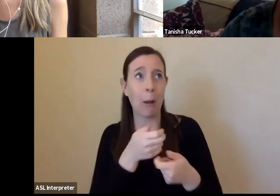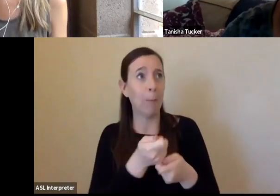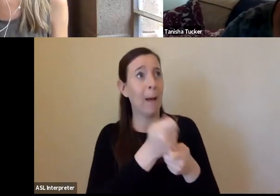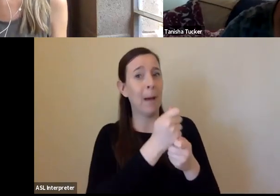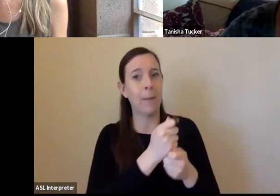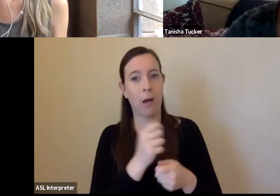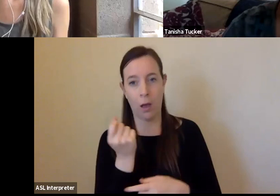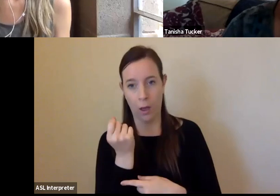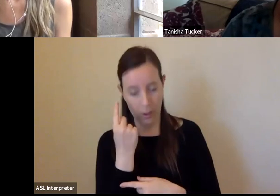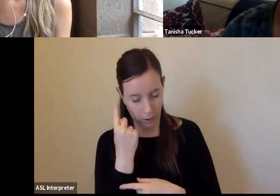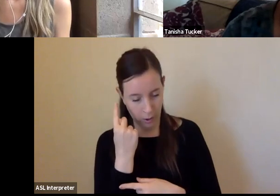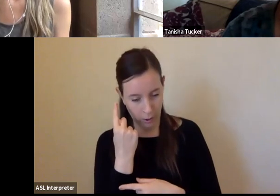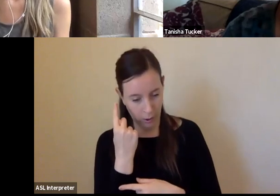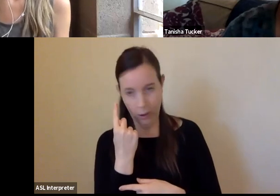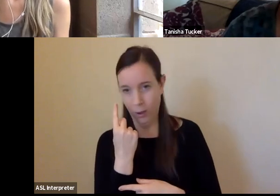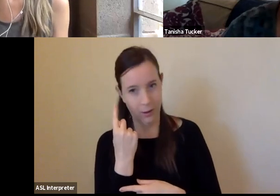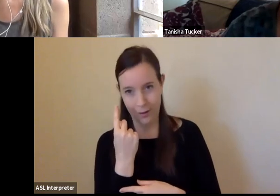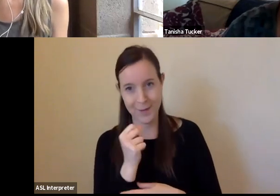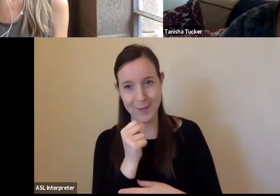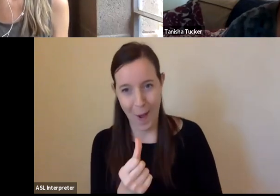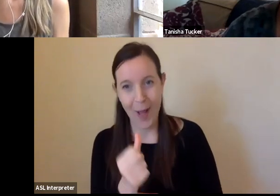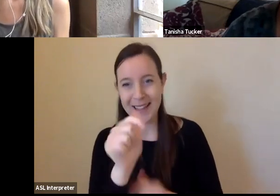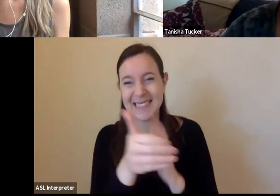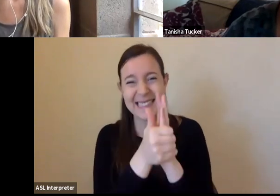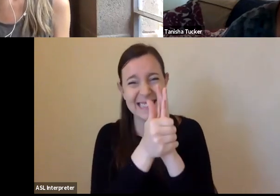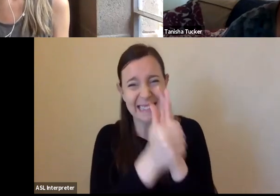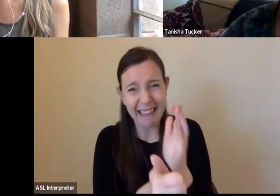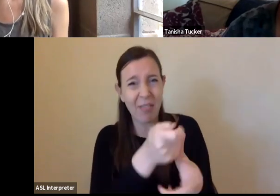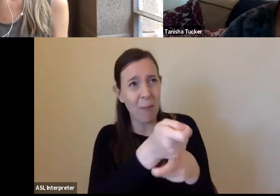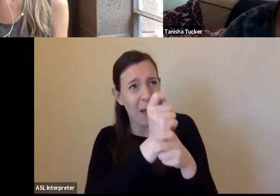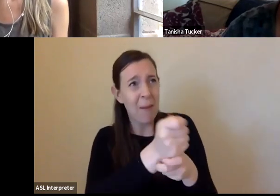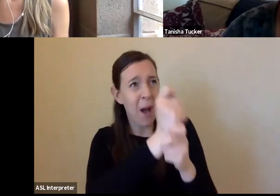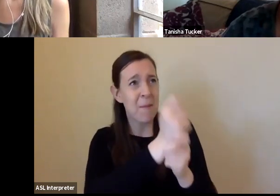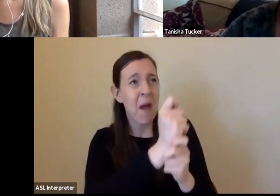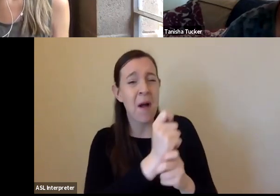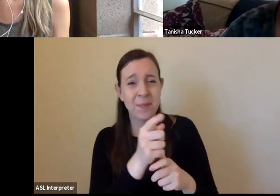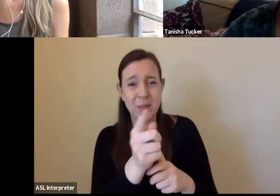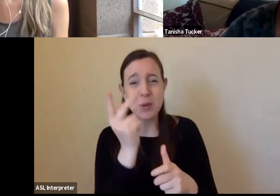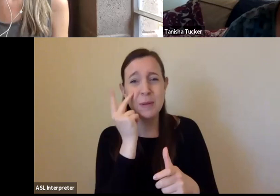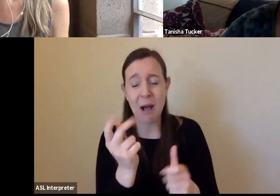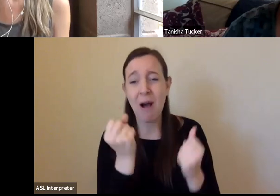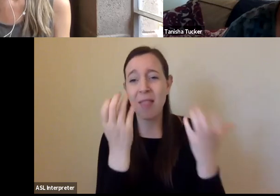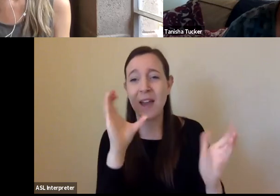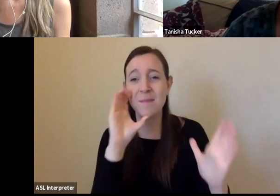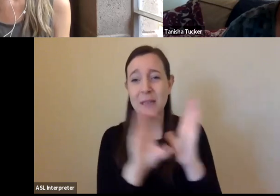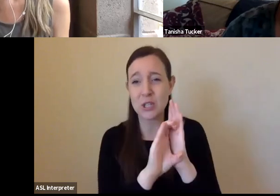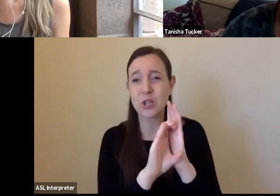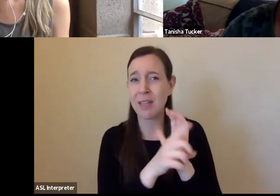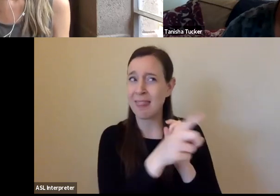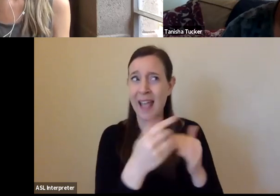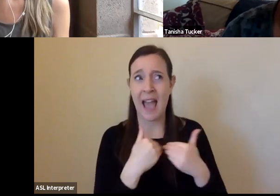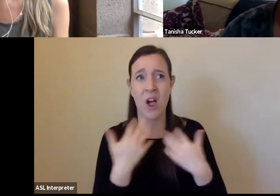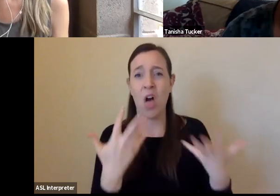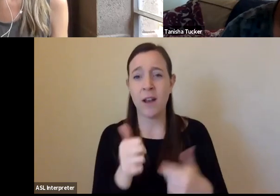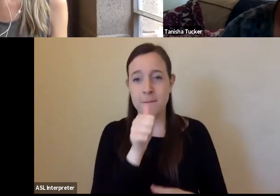decades. So a lot of the people in that workshop that in the photos that you saw, you know, had a lot of reverence for the